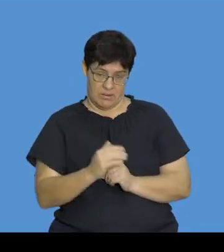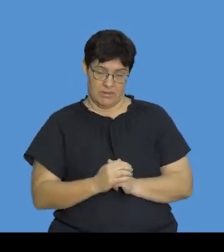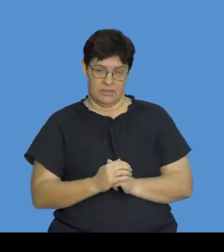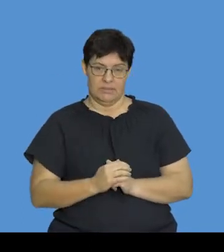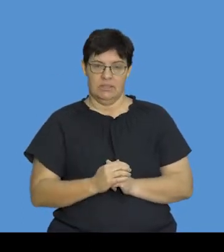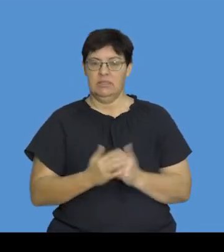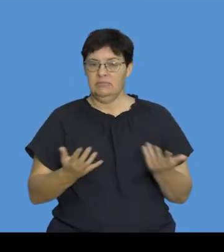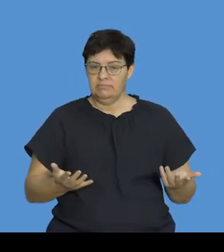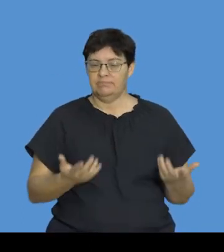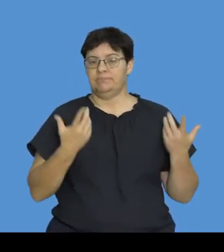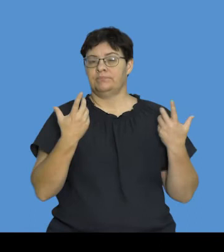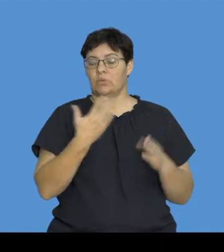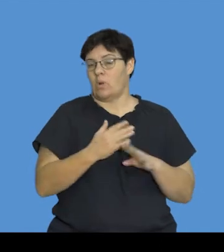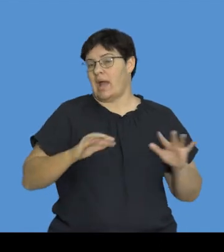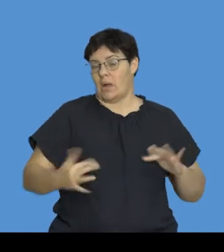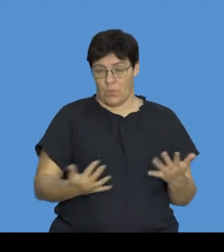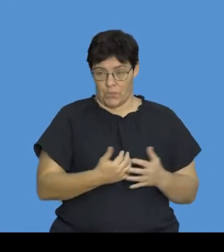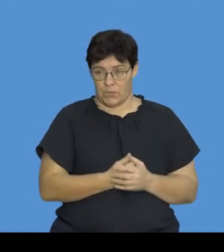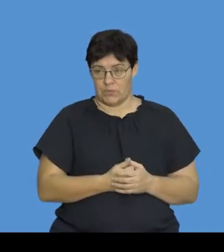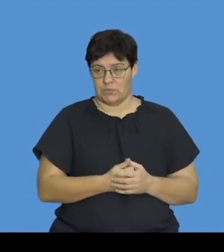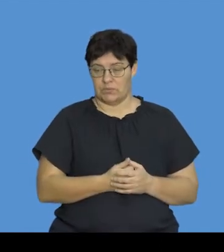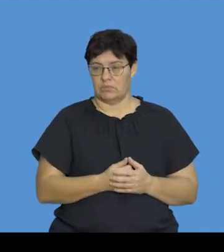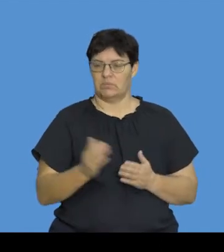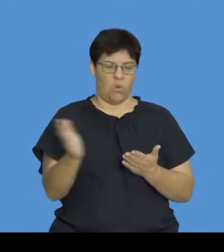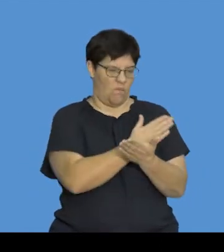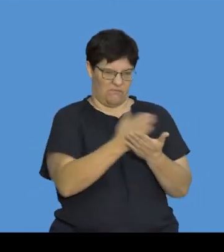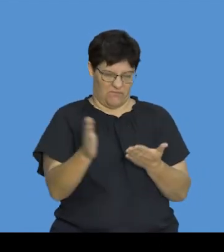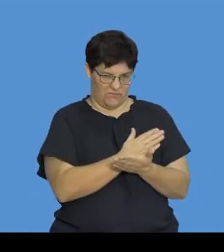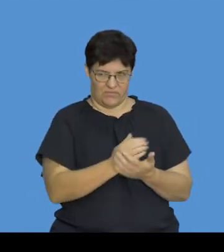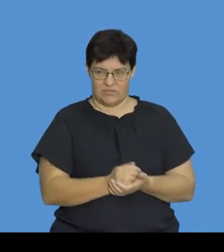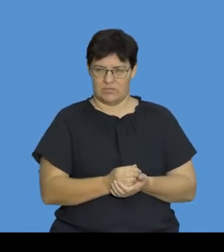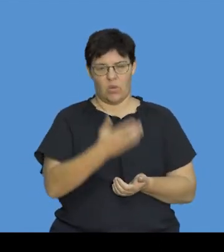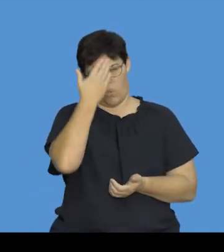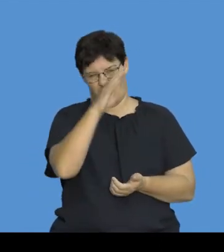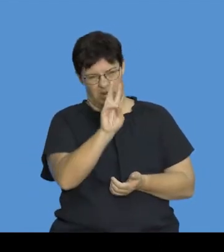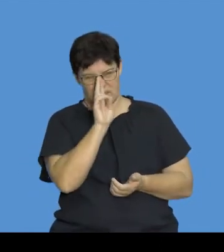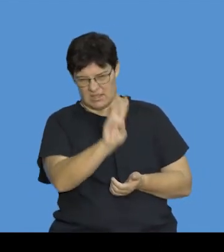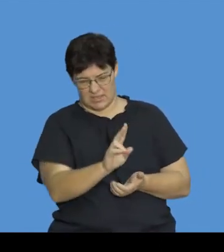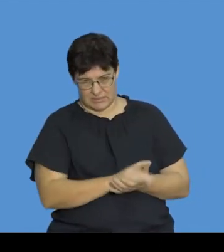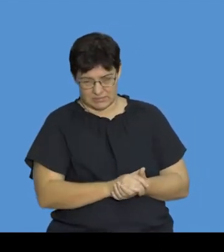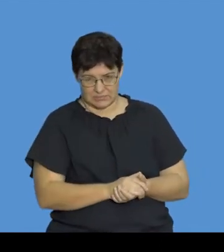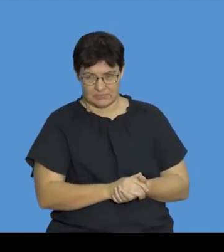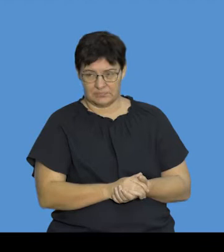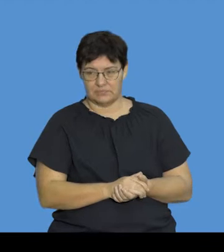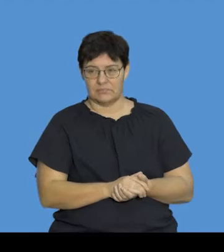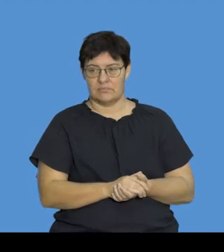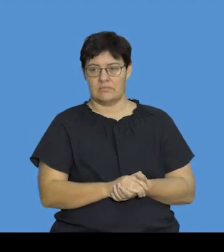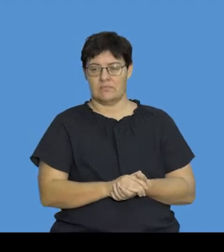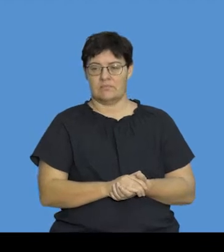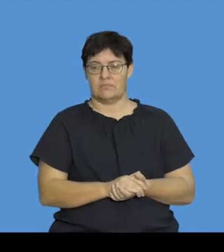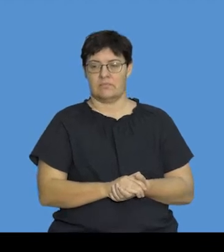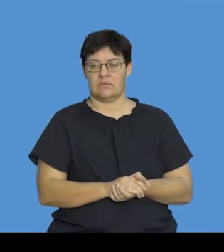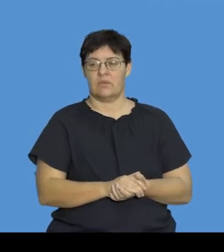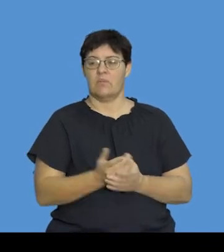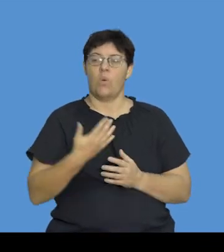right? How will I then work that out? So let me just erase this, because I know that you've already written it down, so that